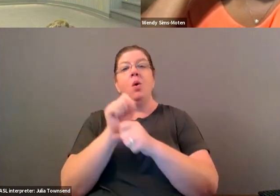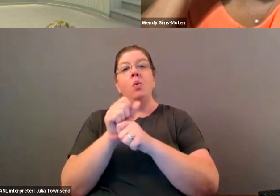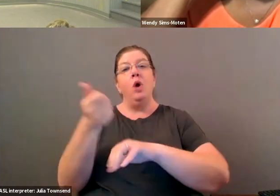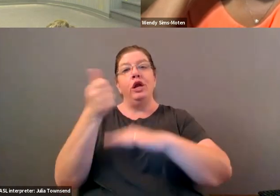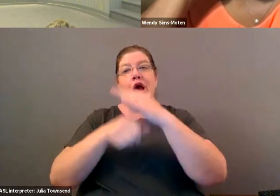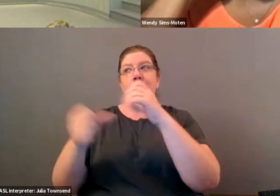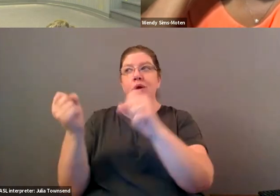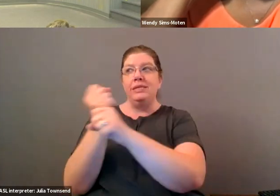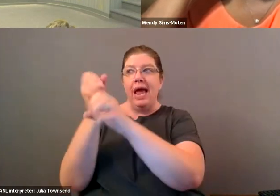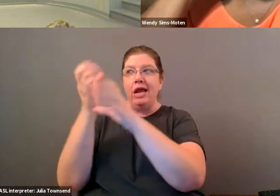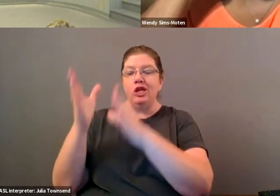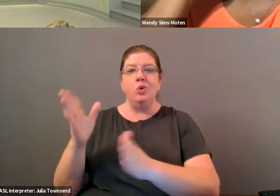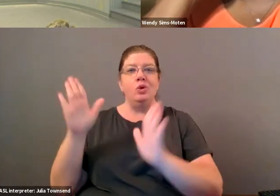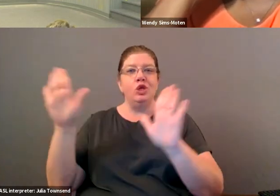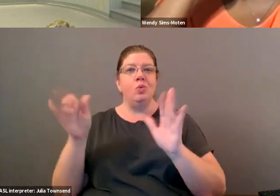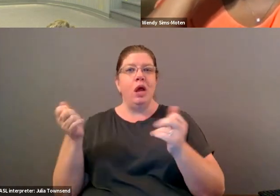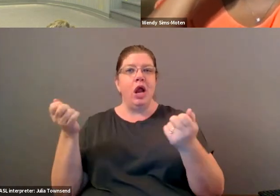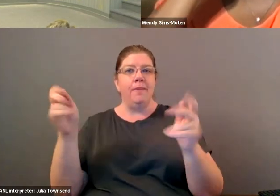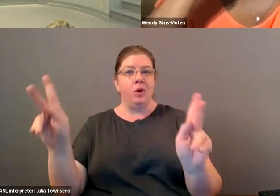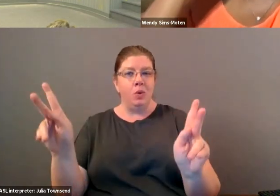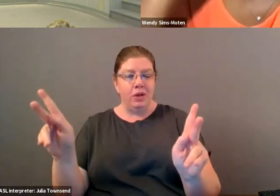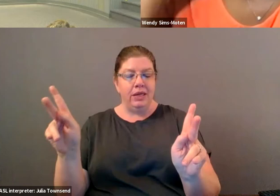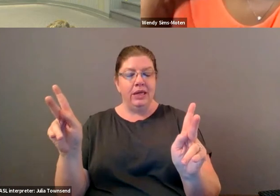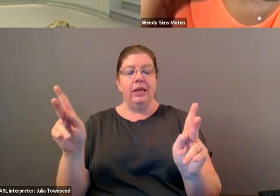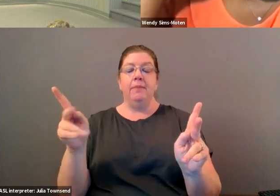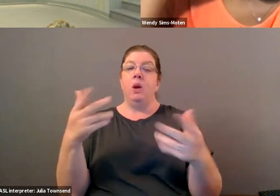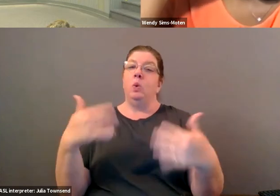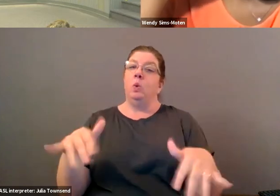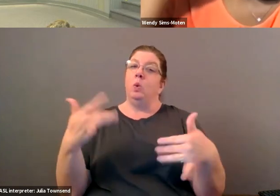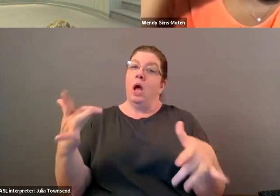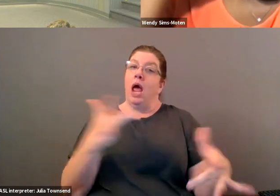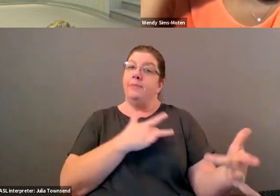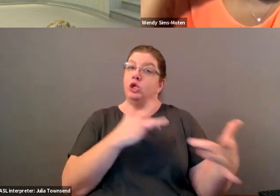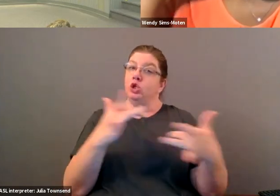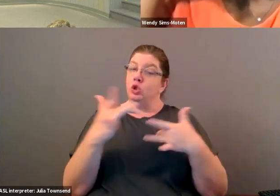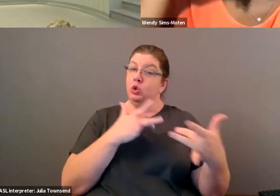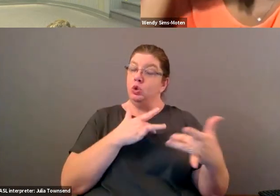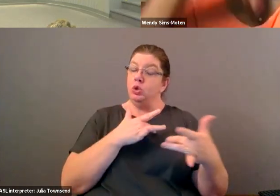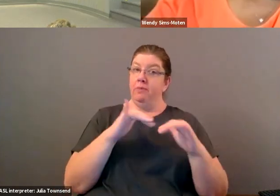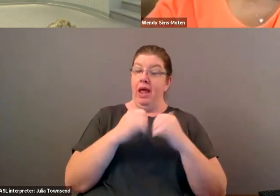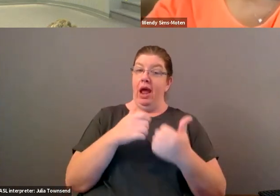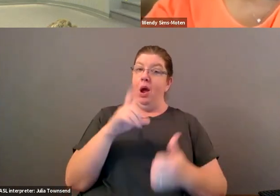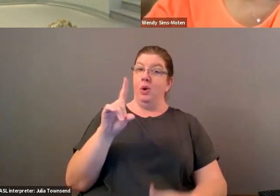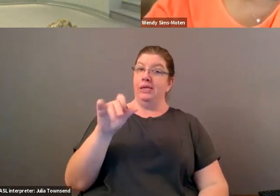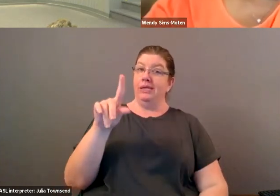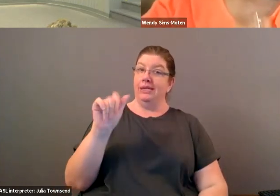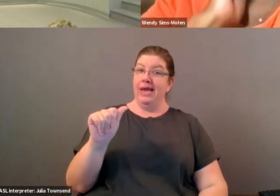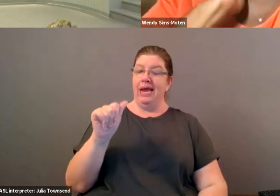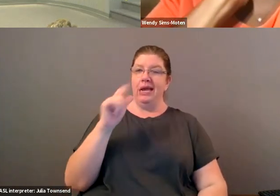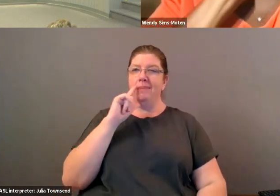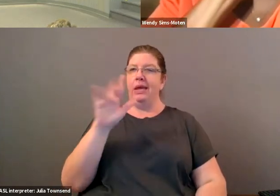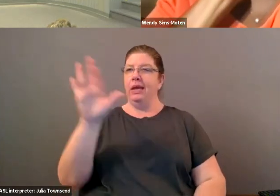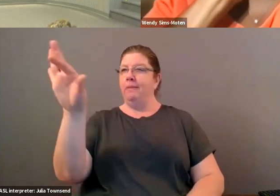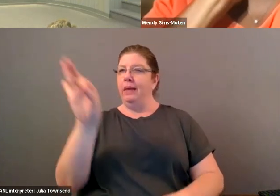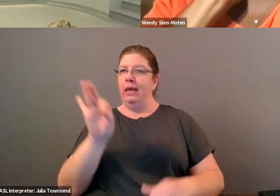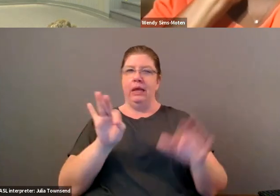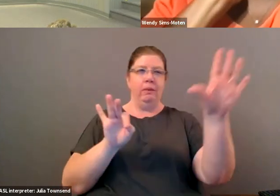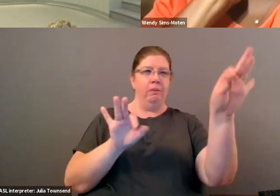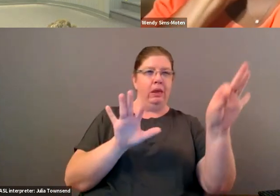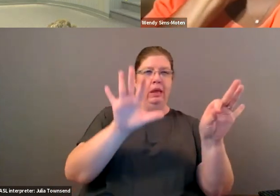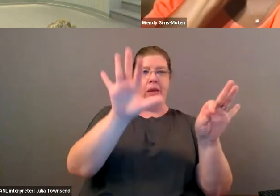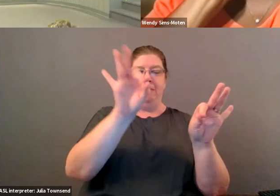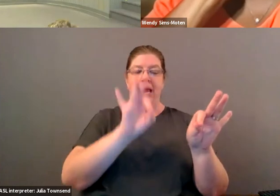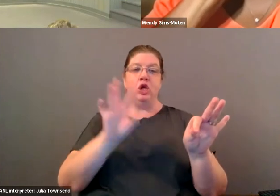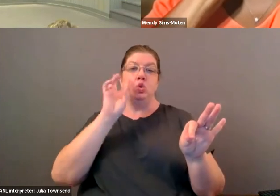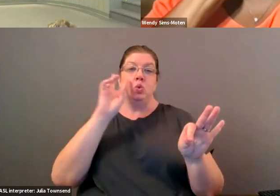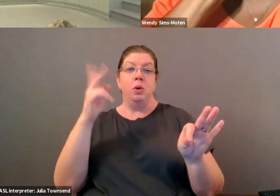statistician, which was a great opportunity. But I'm very concerned about the way data is being cherry-picked to mislead and create